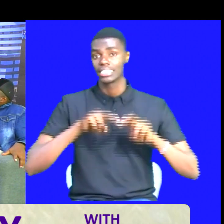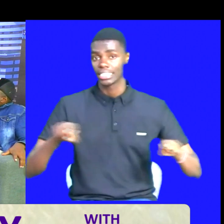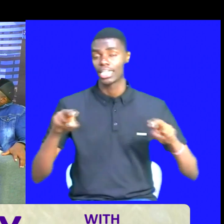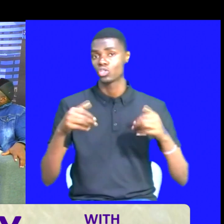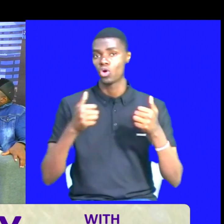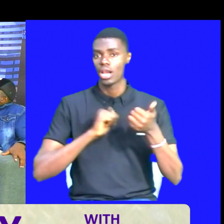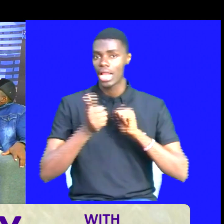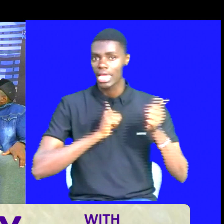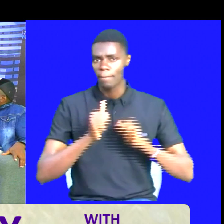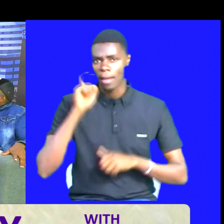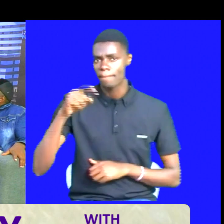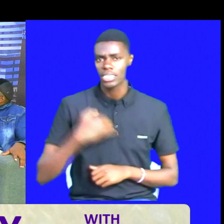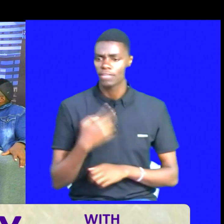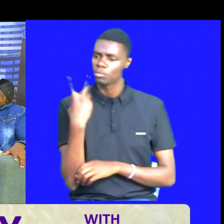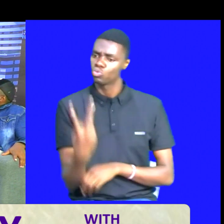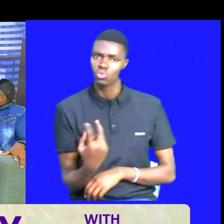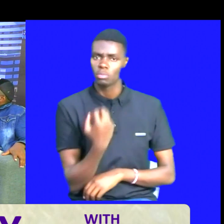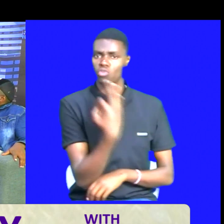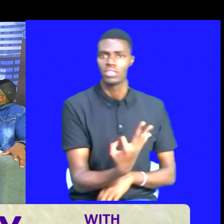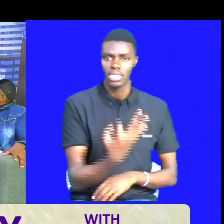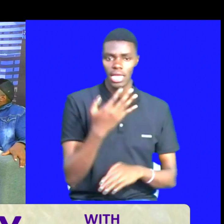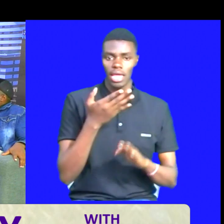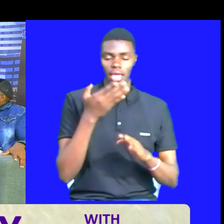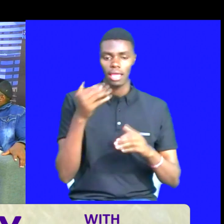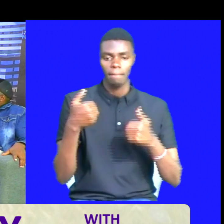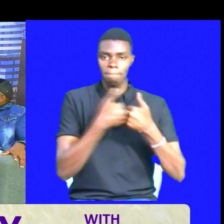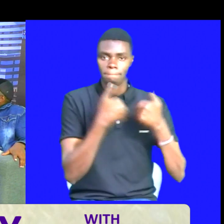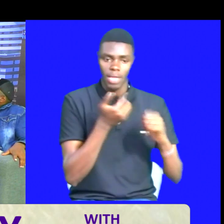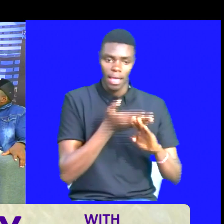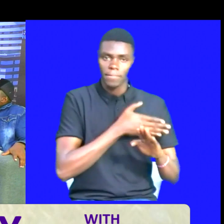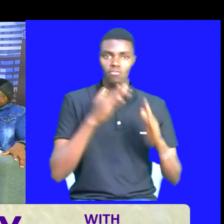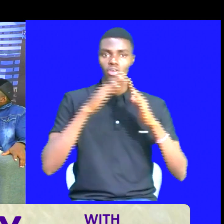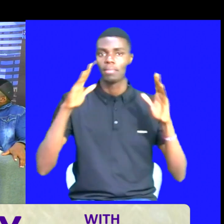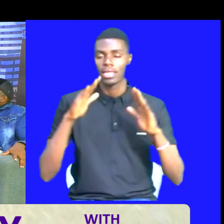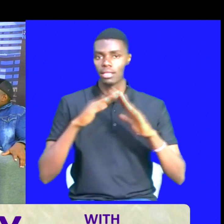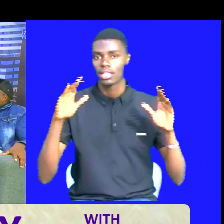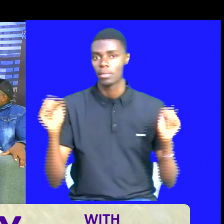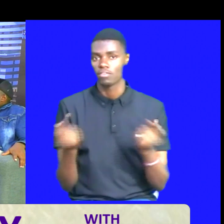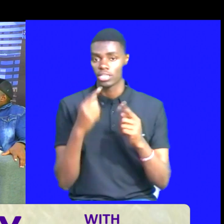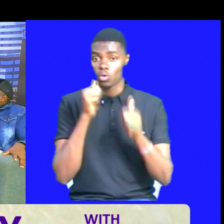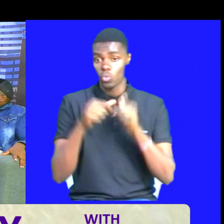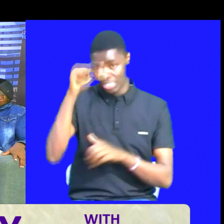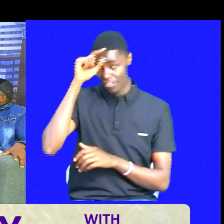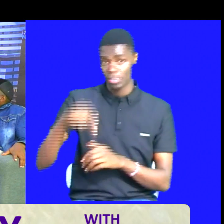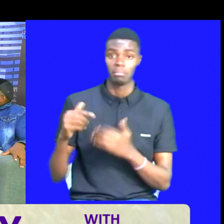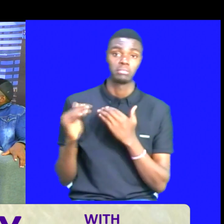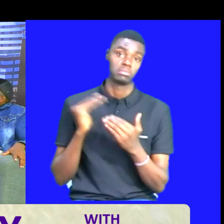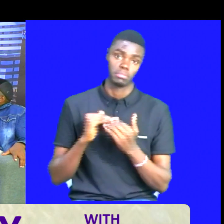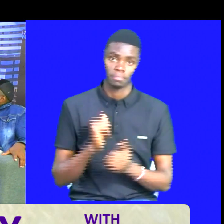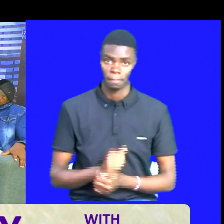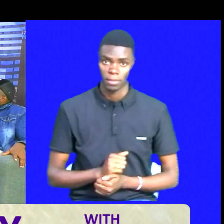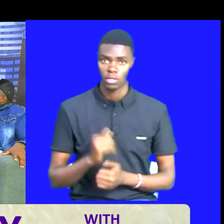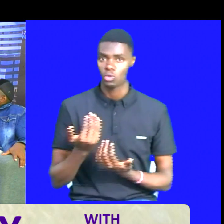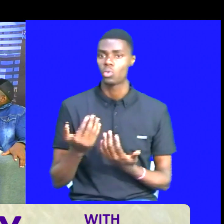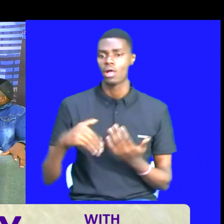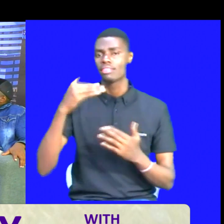we should be having like 2, 3, 4 build-up matches to the main event, Yes. which should be taken care of again by the government. Right. So at least the next